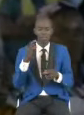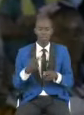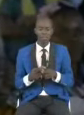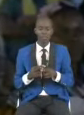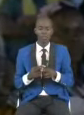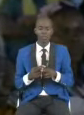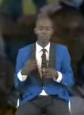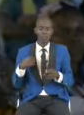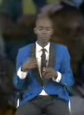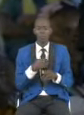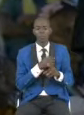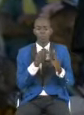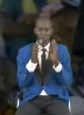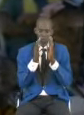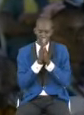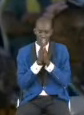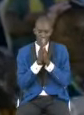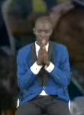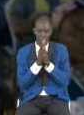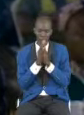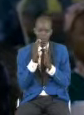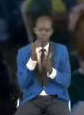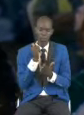name we pray.